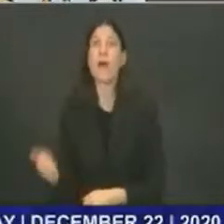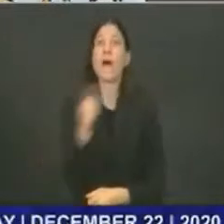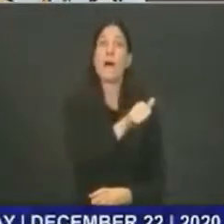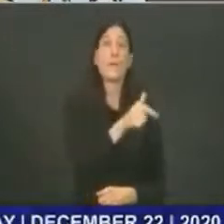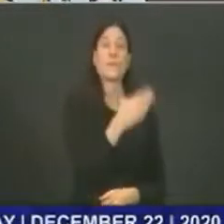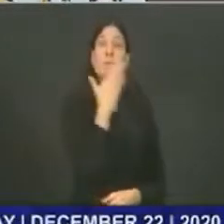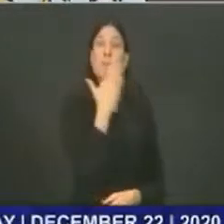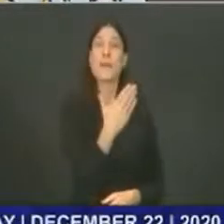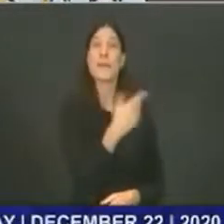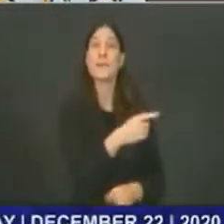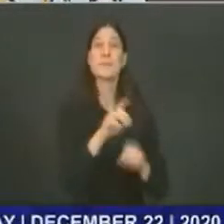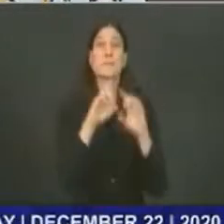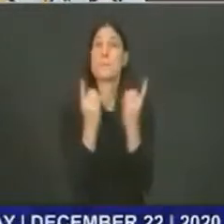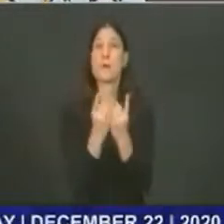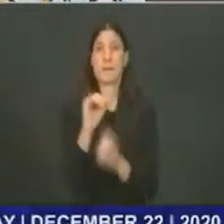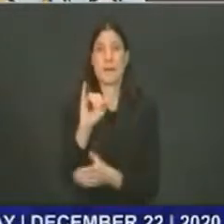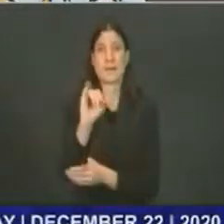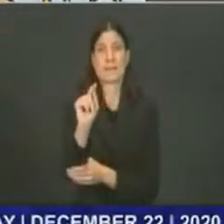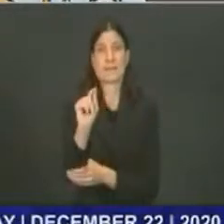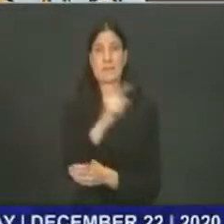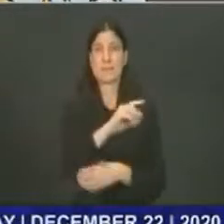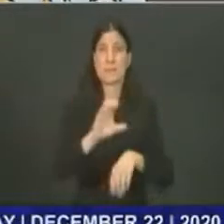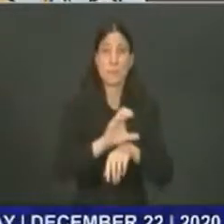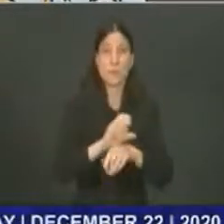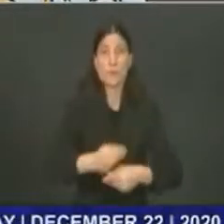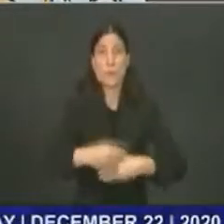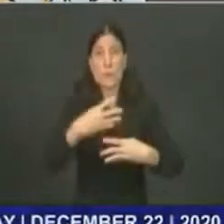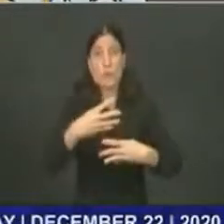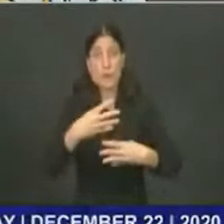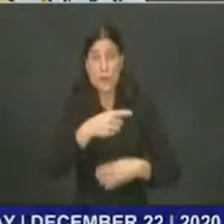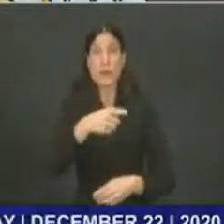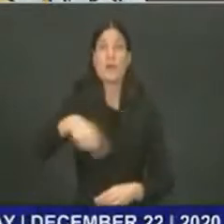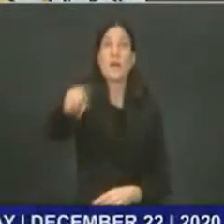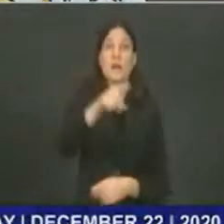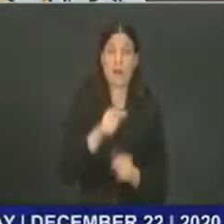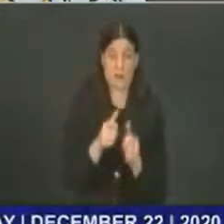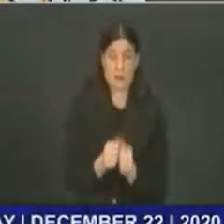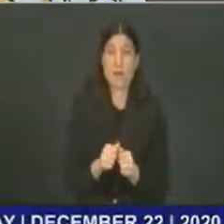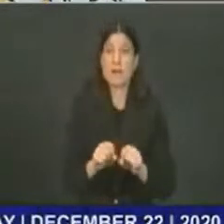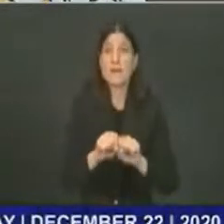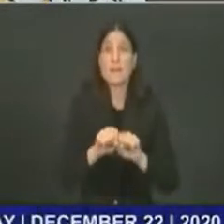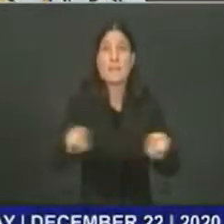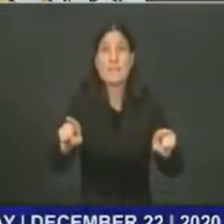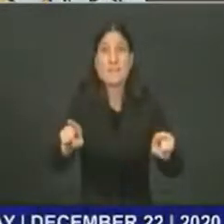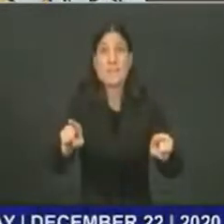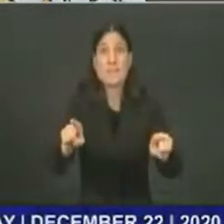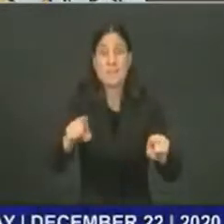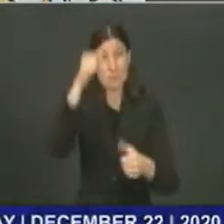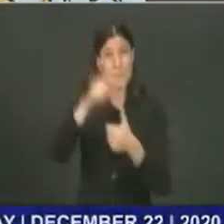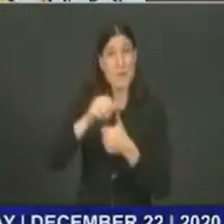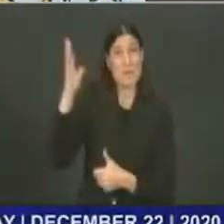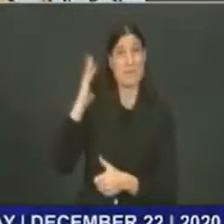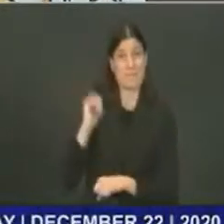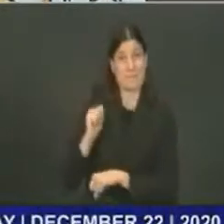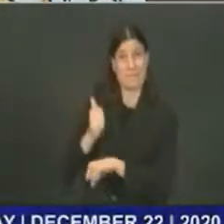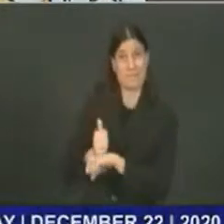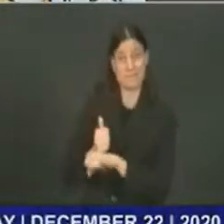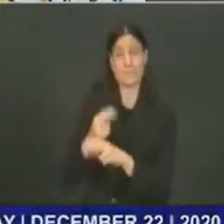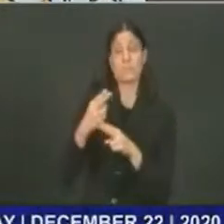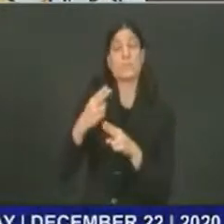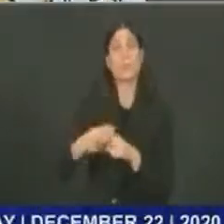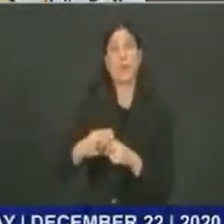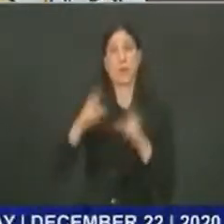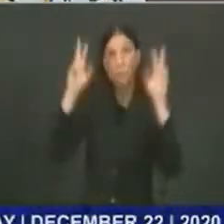your test results are ready. That didn't exist. We had to, our IT team had to create that from